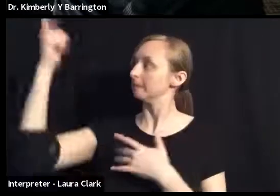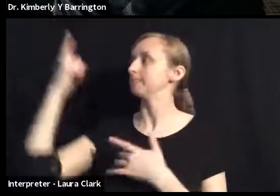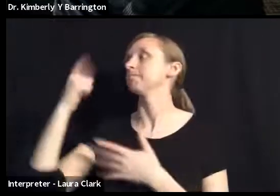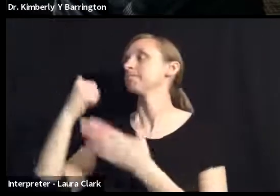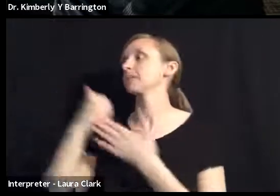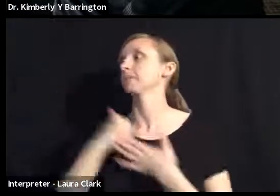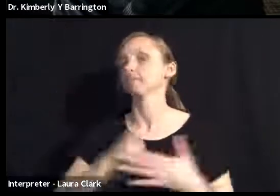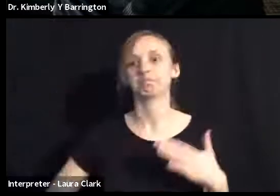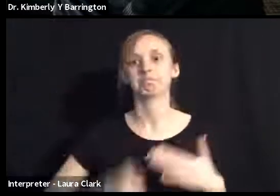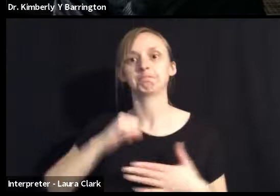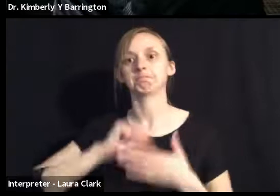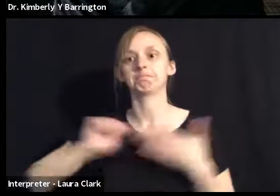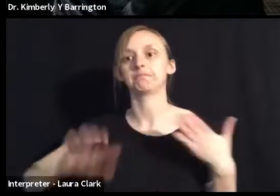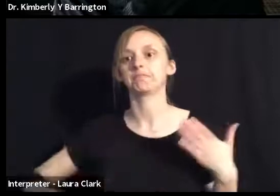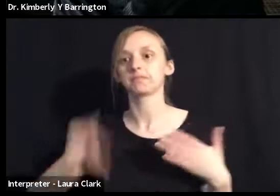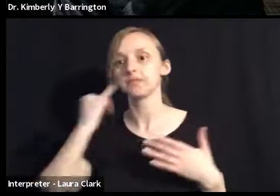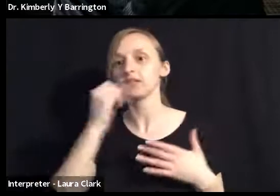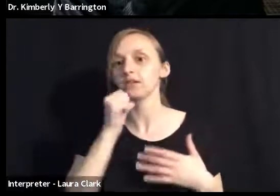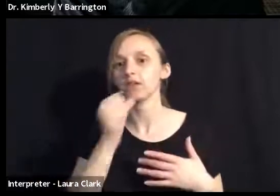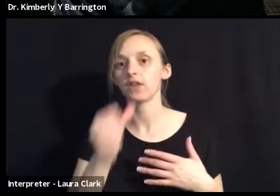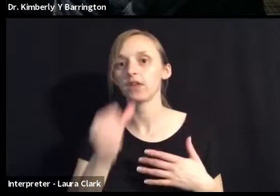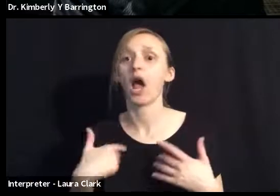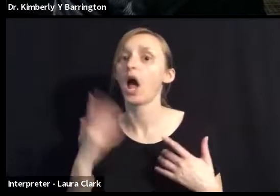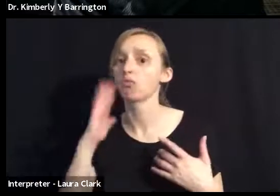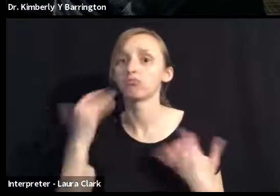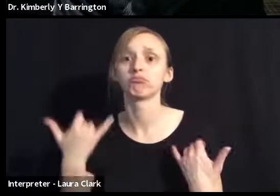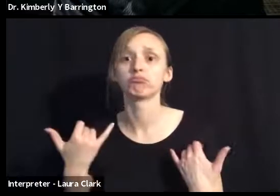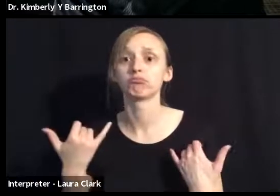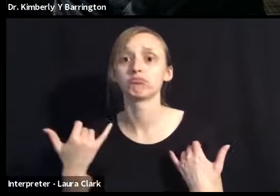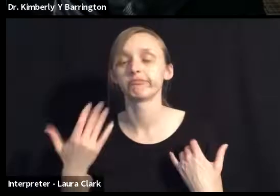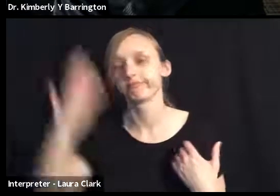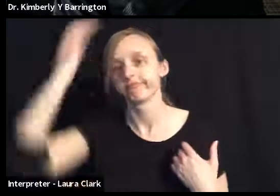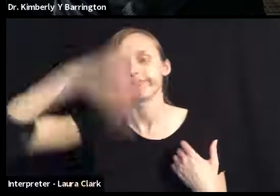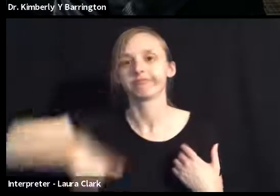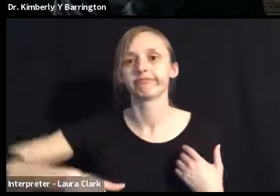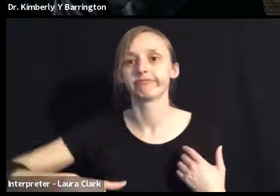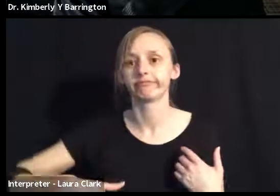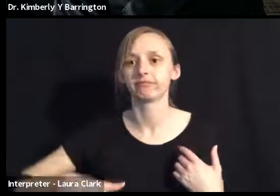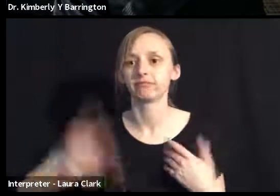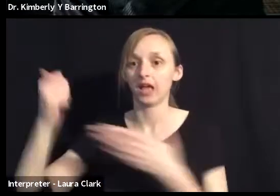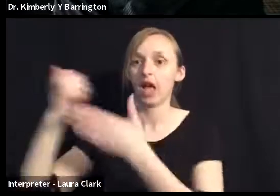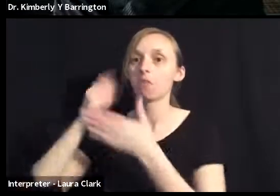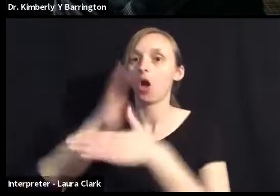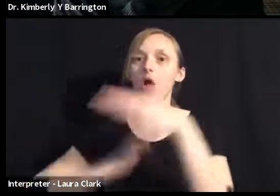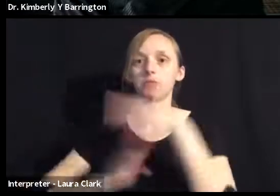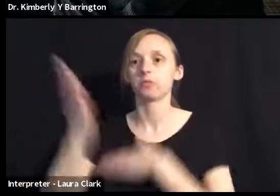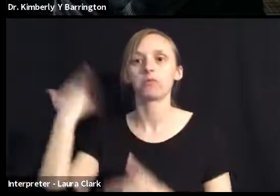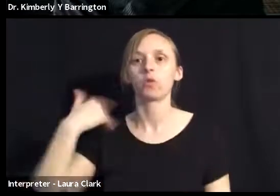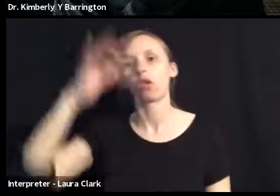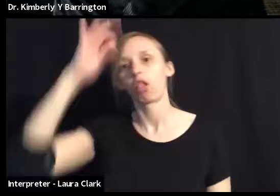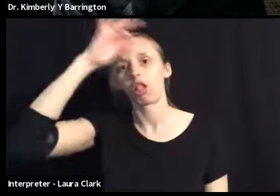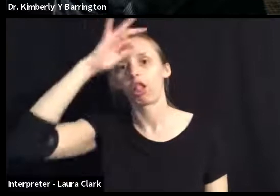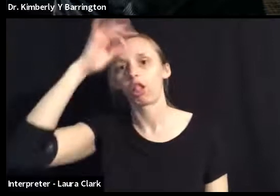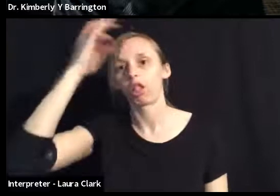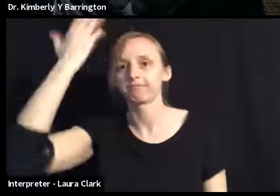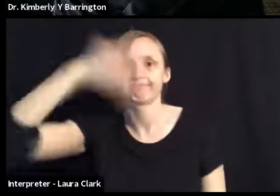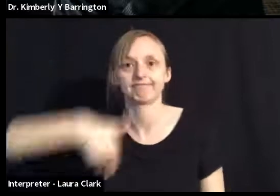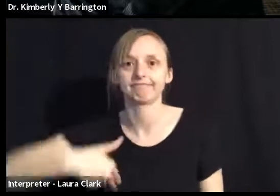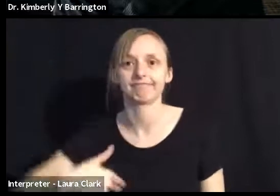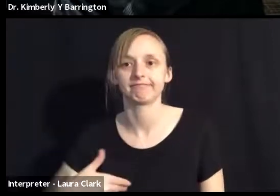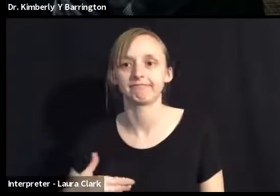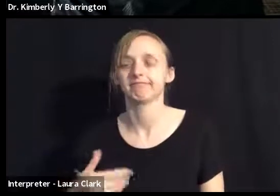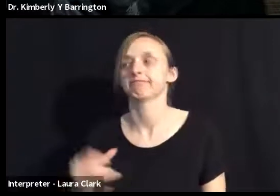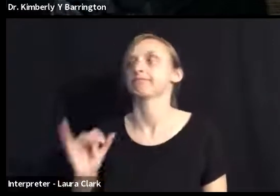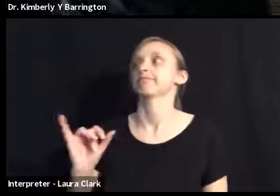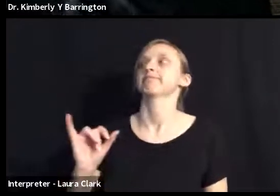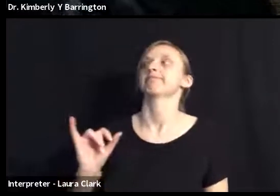was not for this, I would not have recognized who he is to me now. And that is the God of humility. I have received